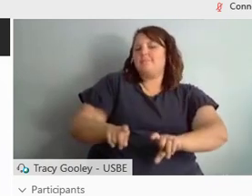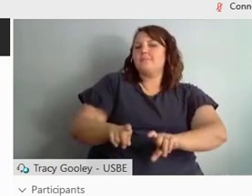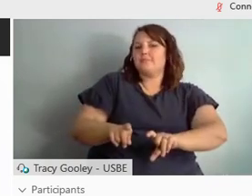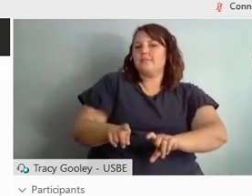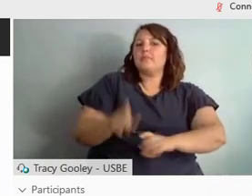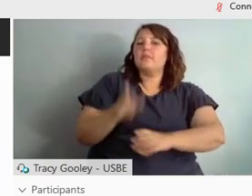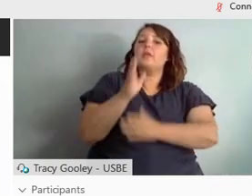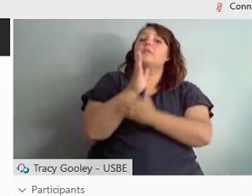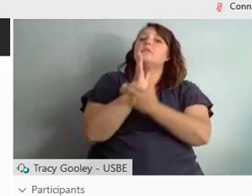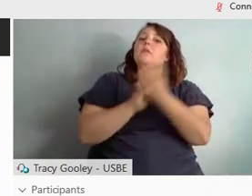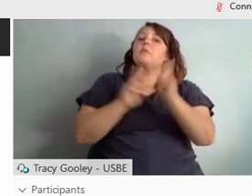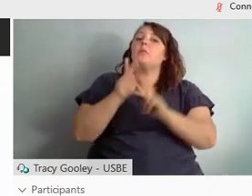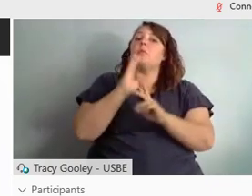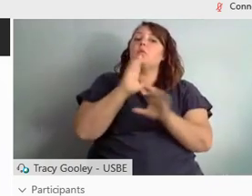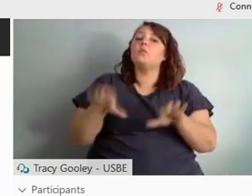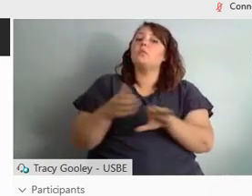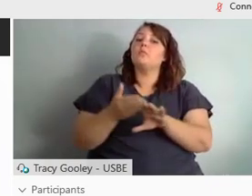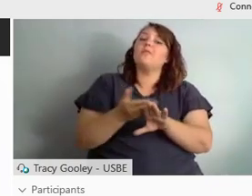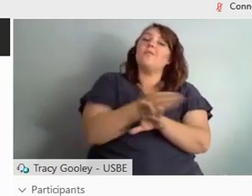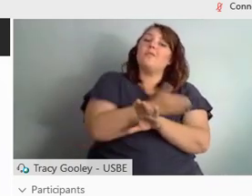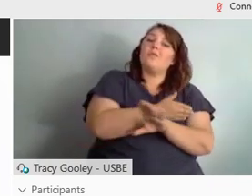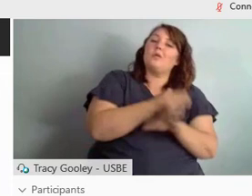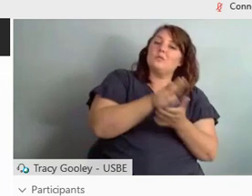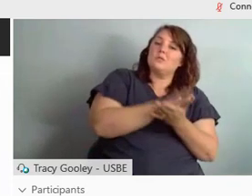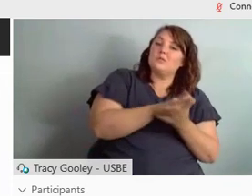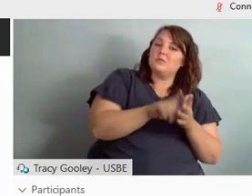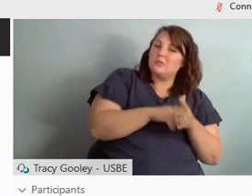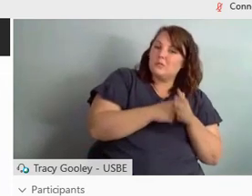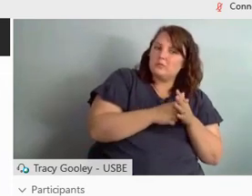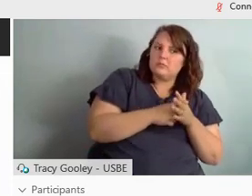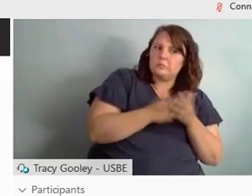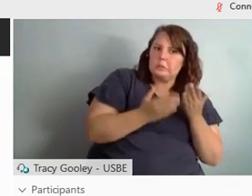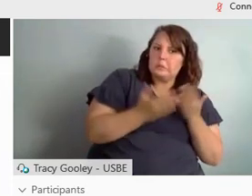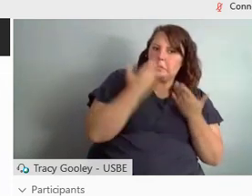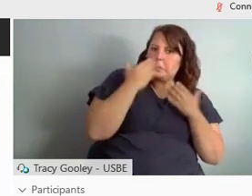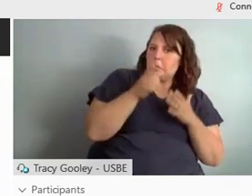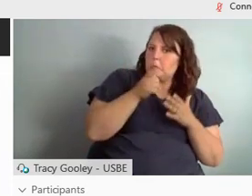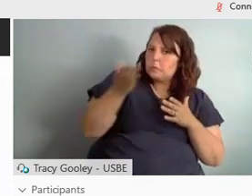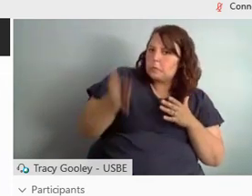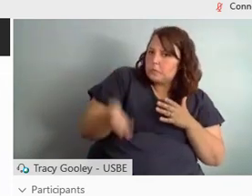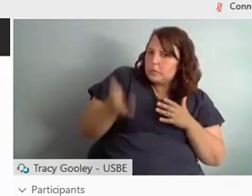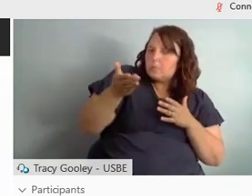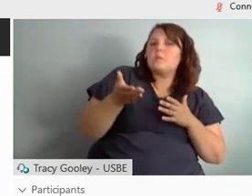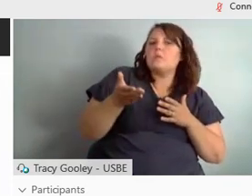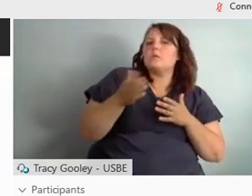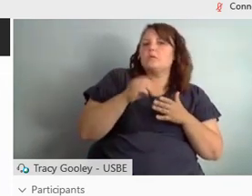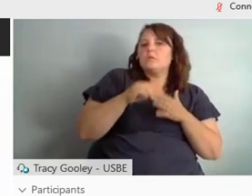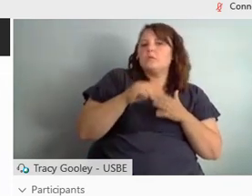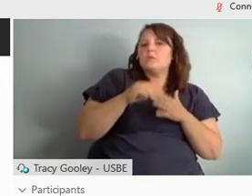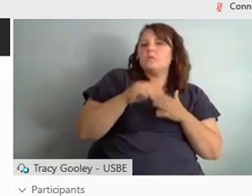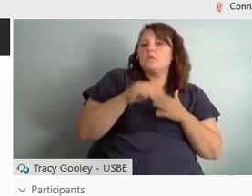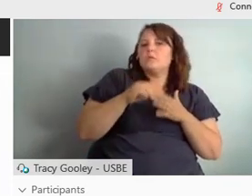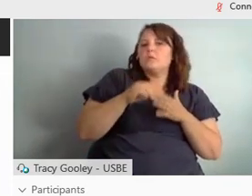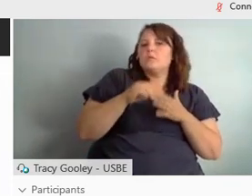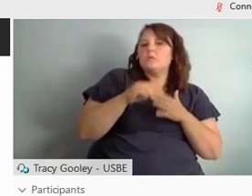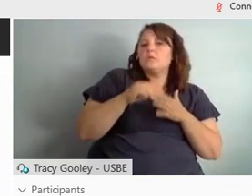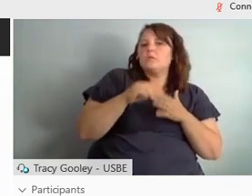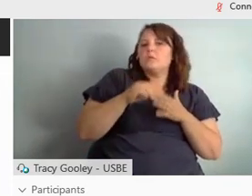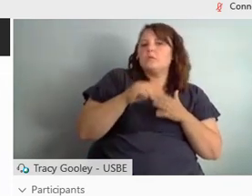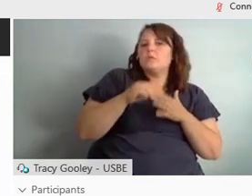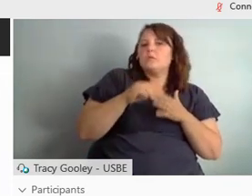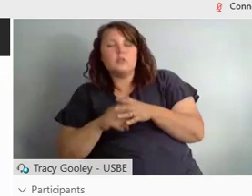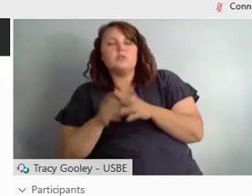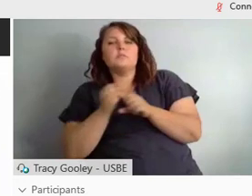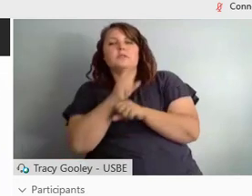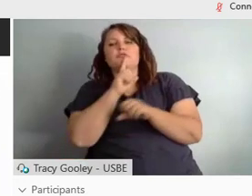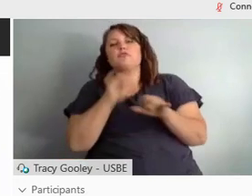tests. Because some people are doing this before school starts and they don't know their students. Some people might be doing it after school. Just to standardize where we're